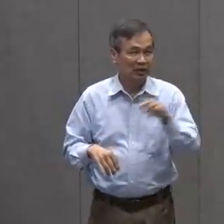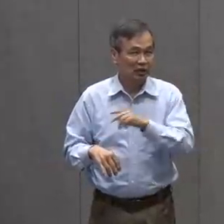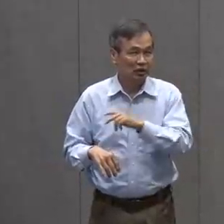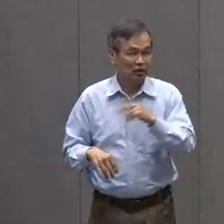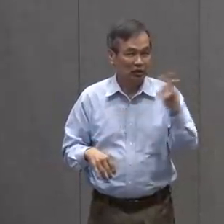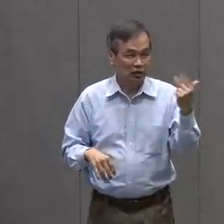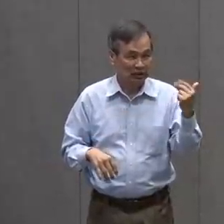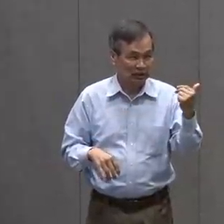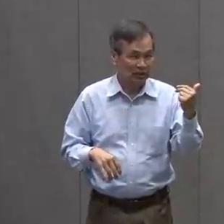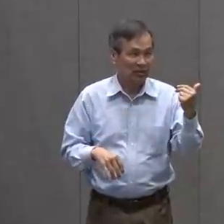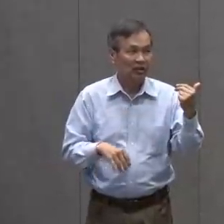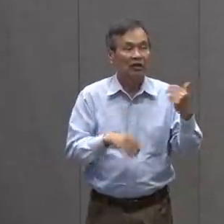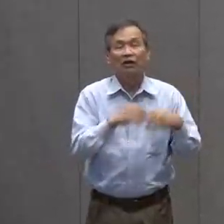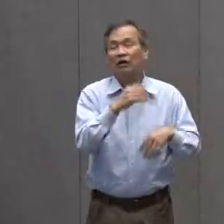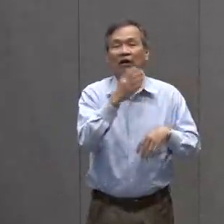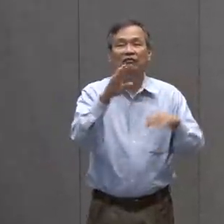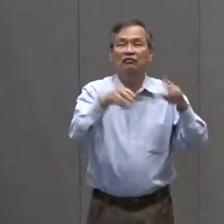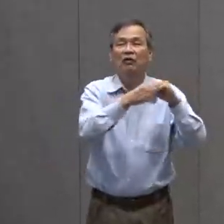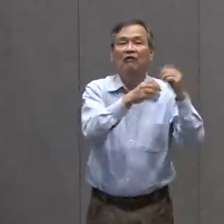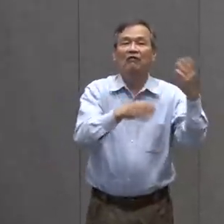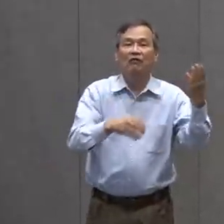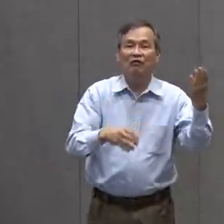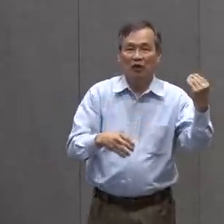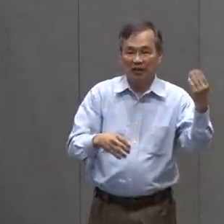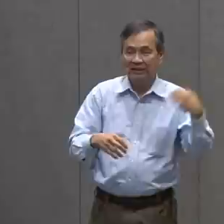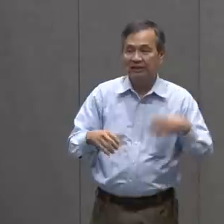13, so I have 14. There you go.